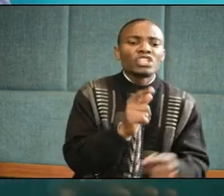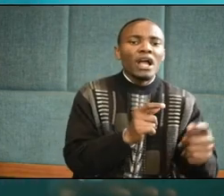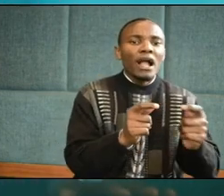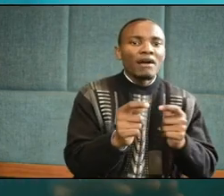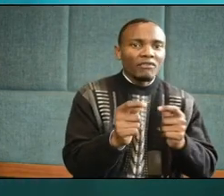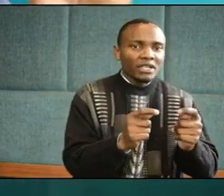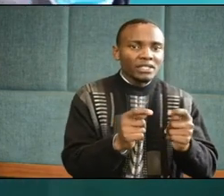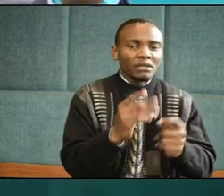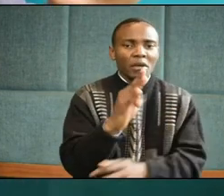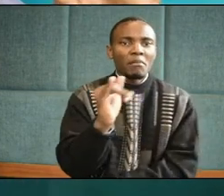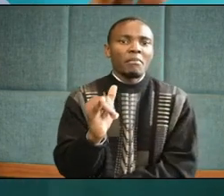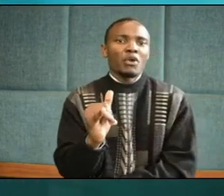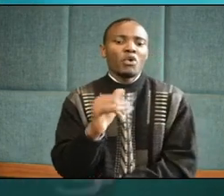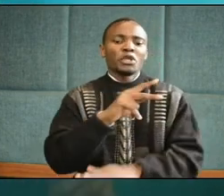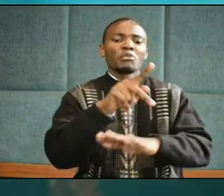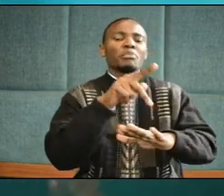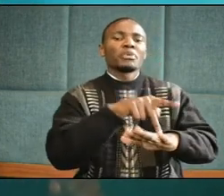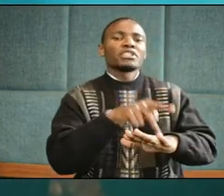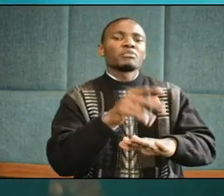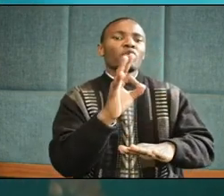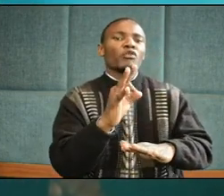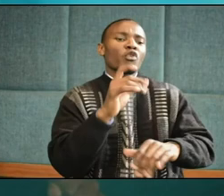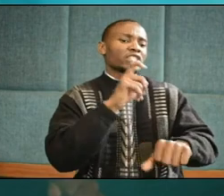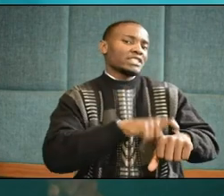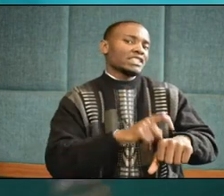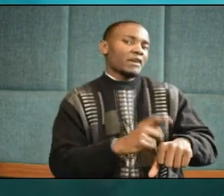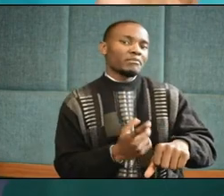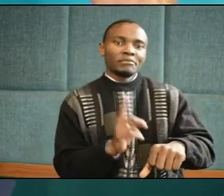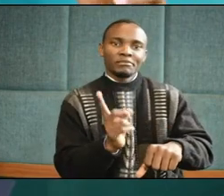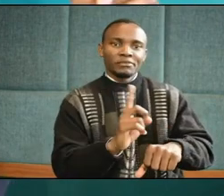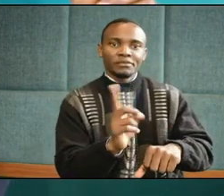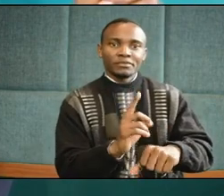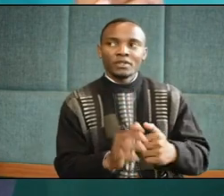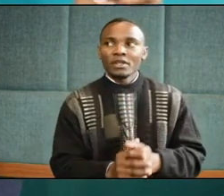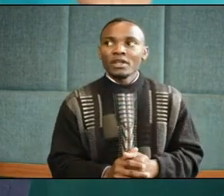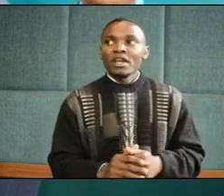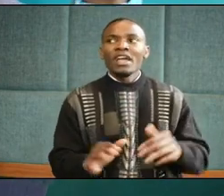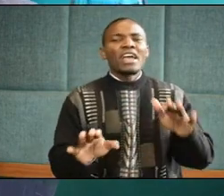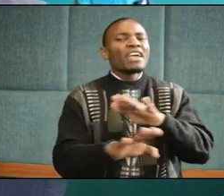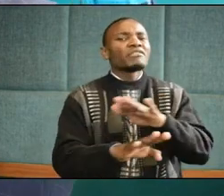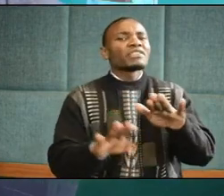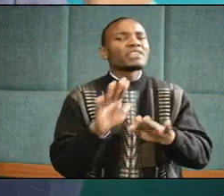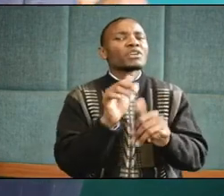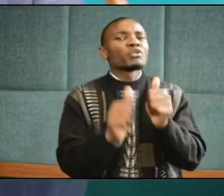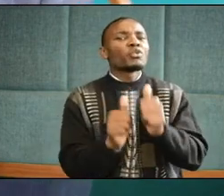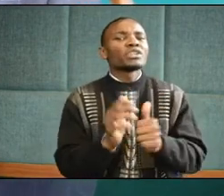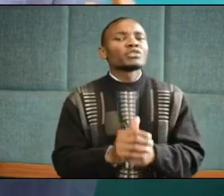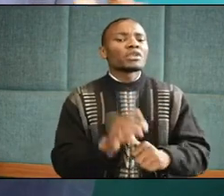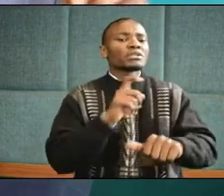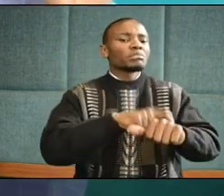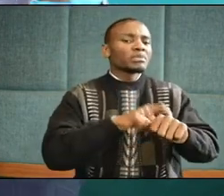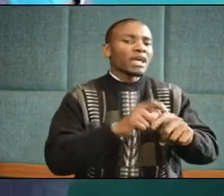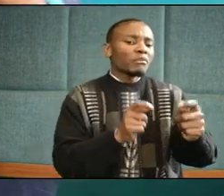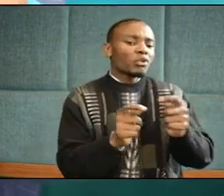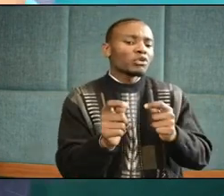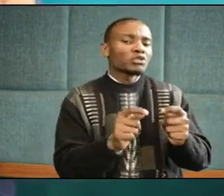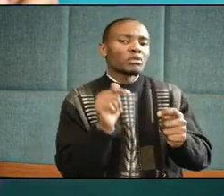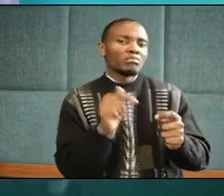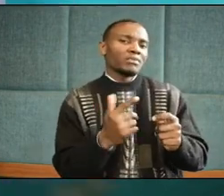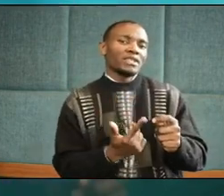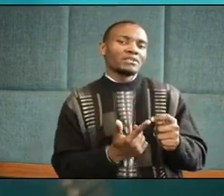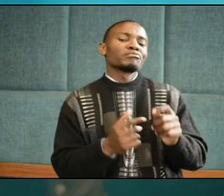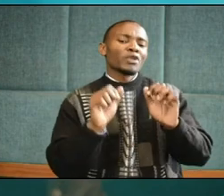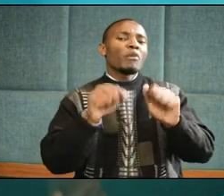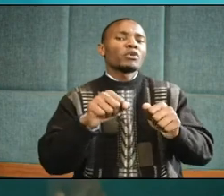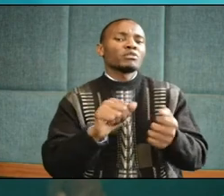it is not governed by the principle of time. Everything that is within time is